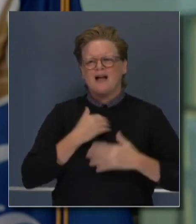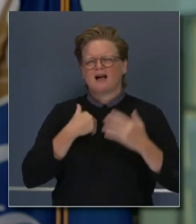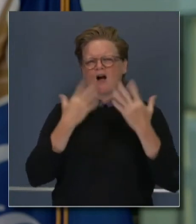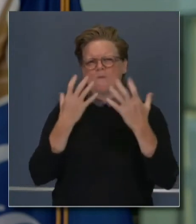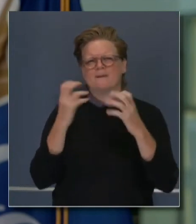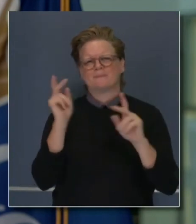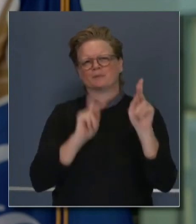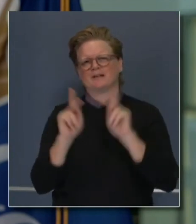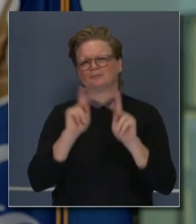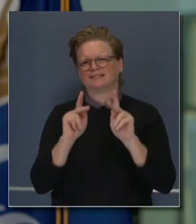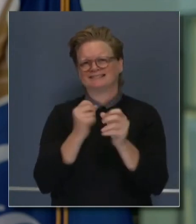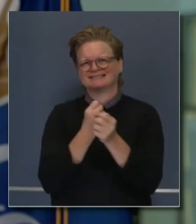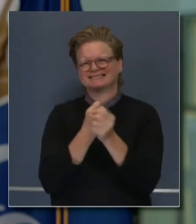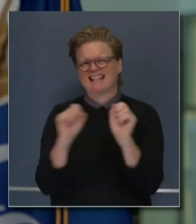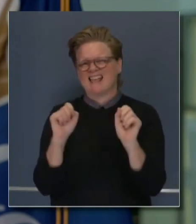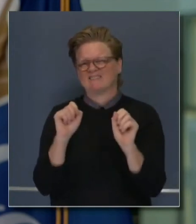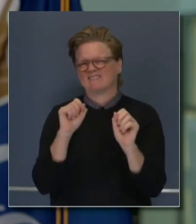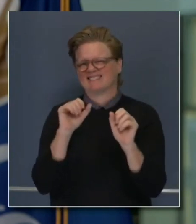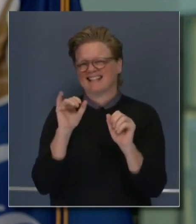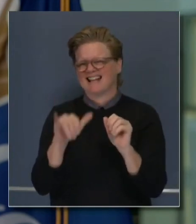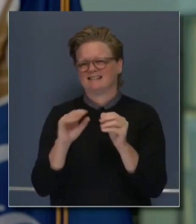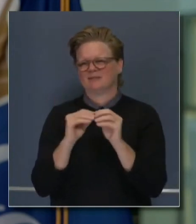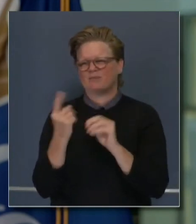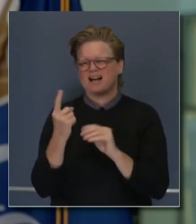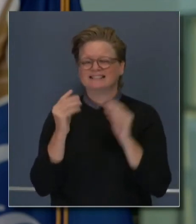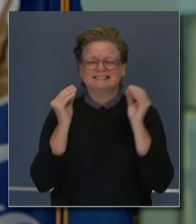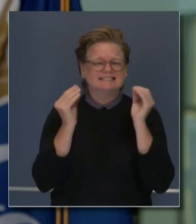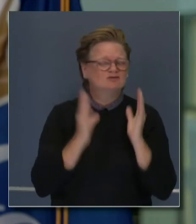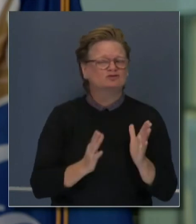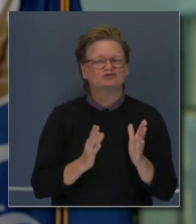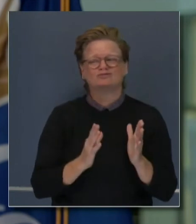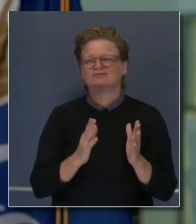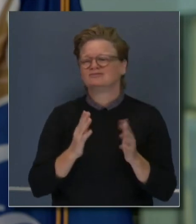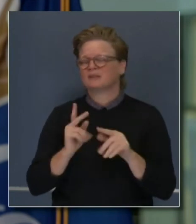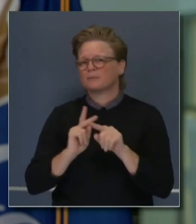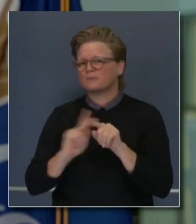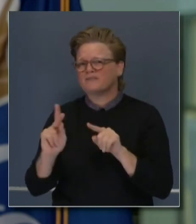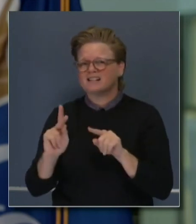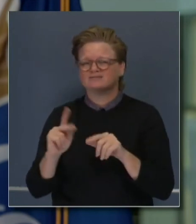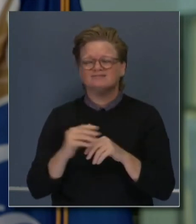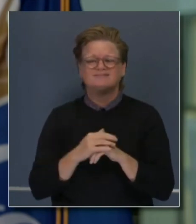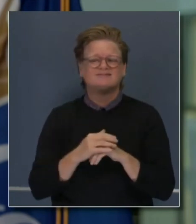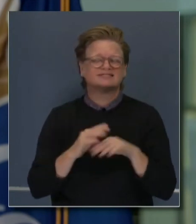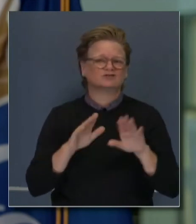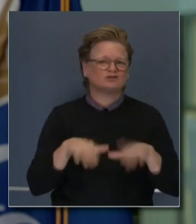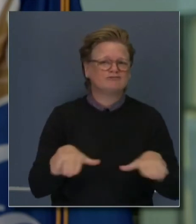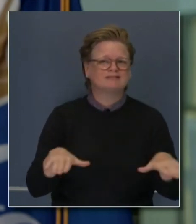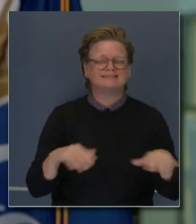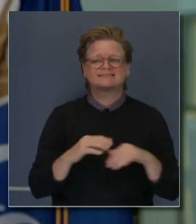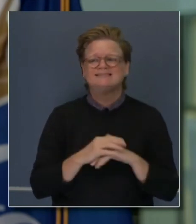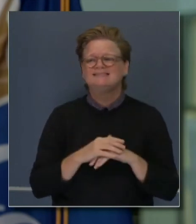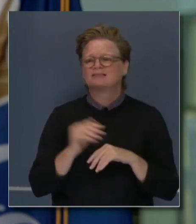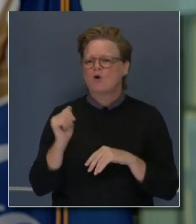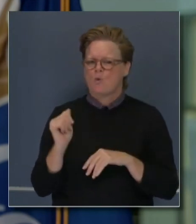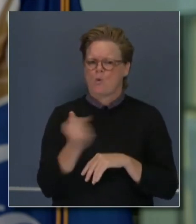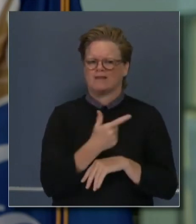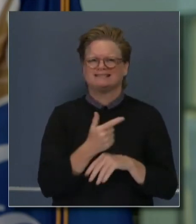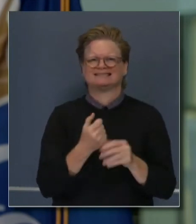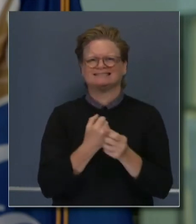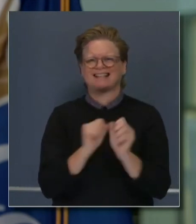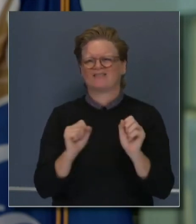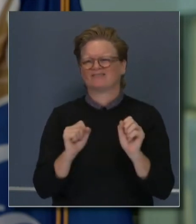but keep paraprofessionals and keep our teachers safe. There's a reason the county health officers are